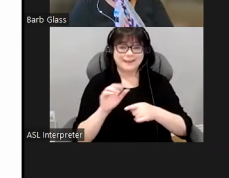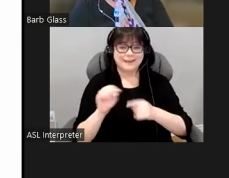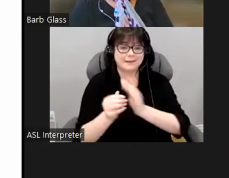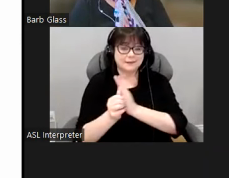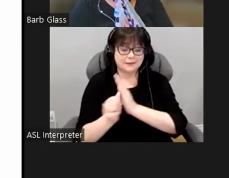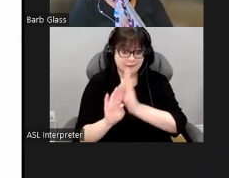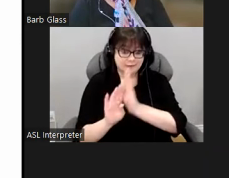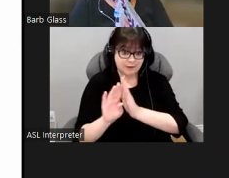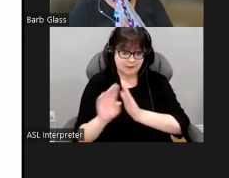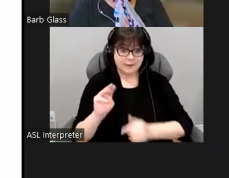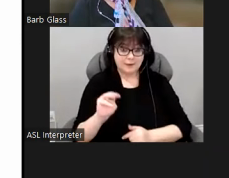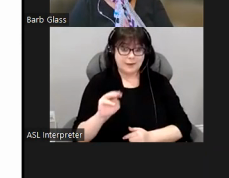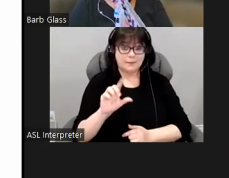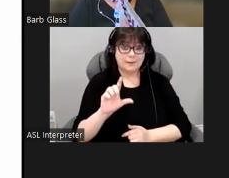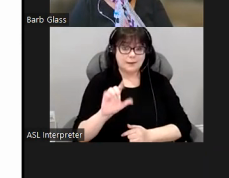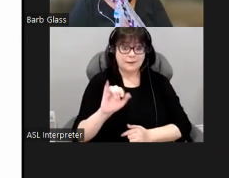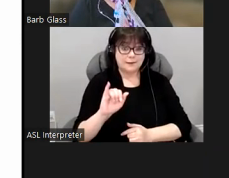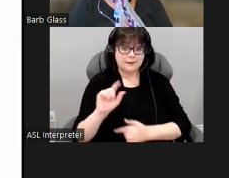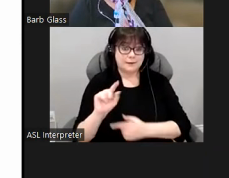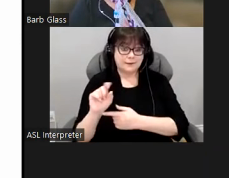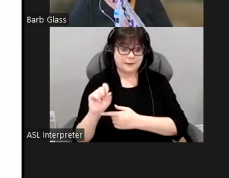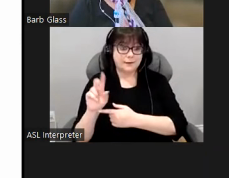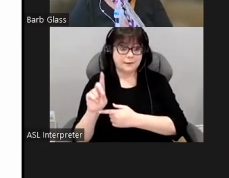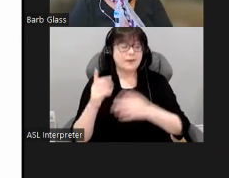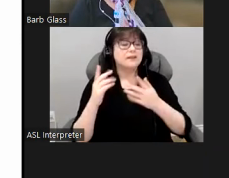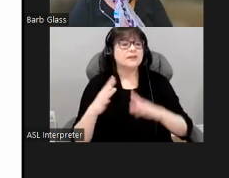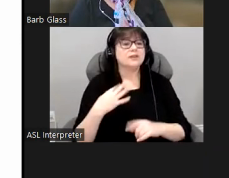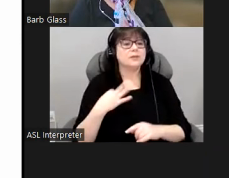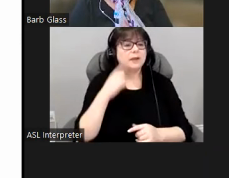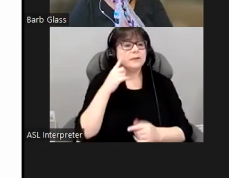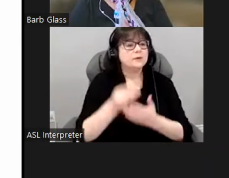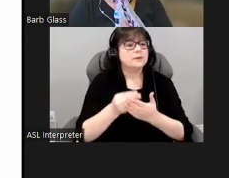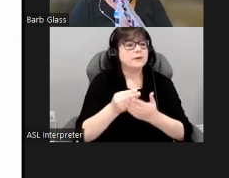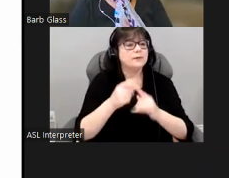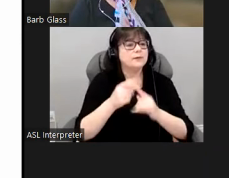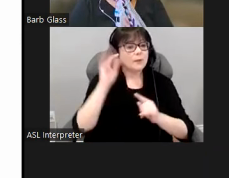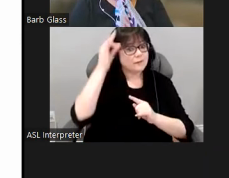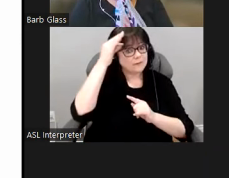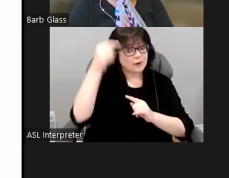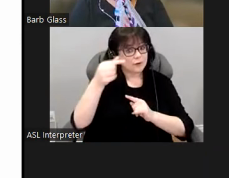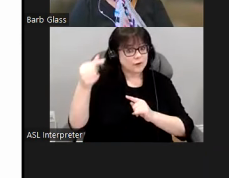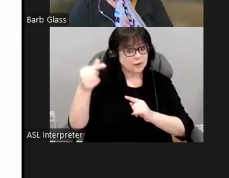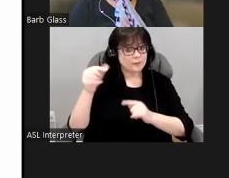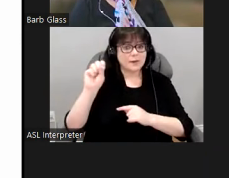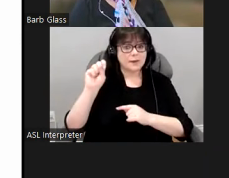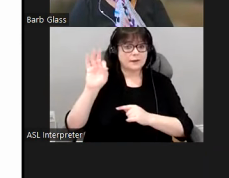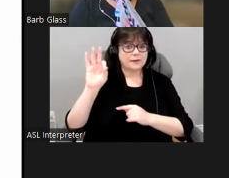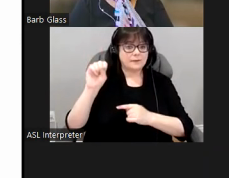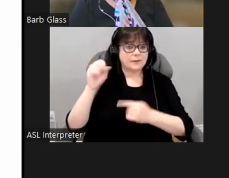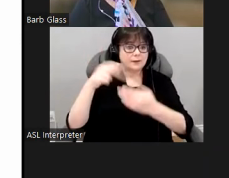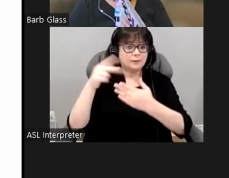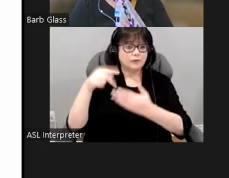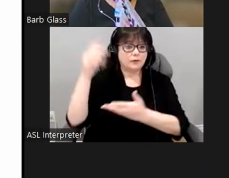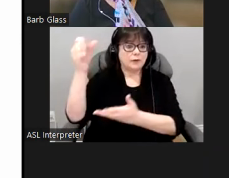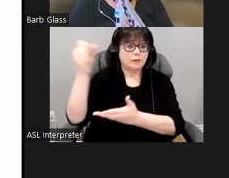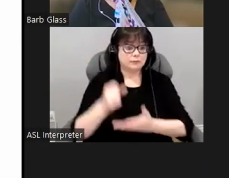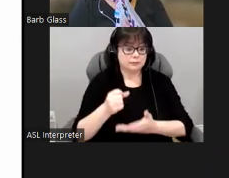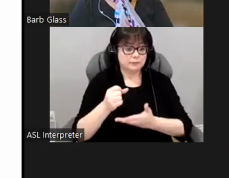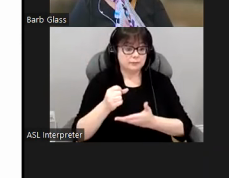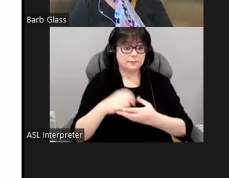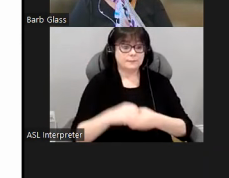applied for funding from the federal government Skills for Success program that could be used in LBS.